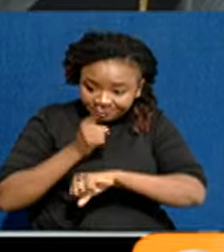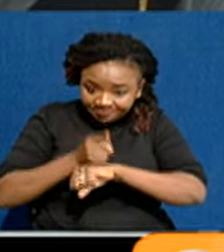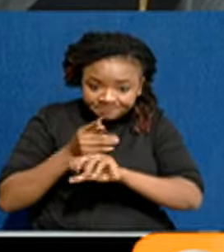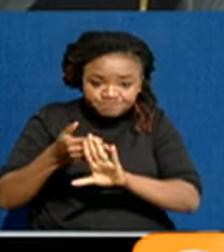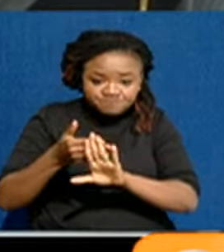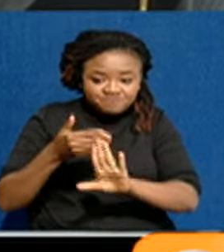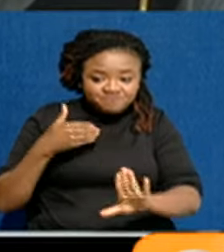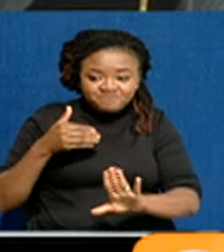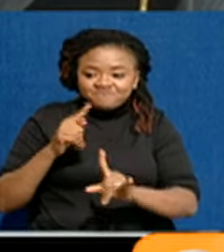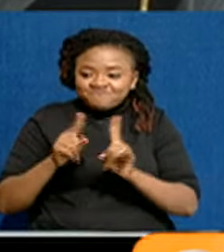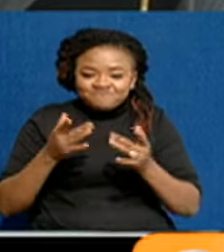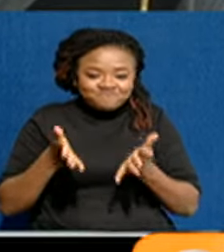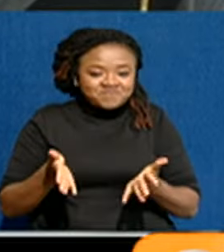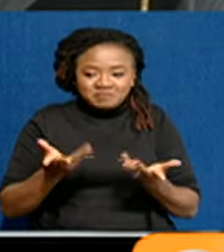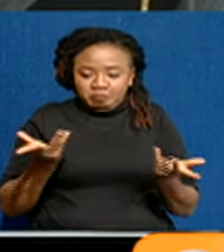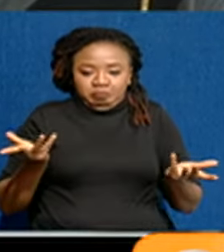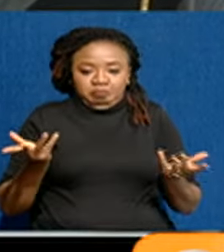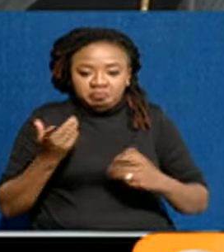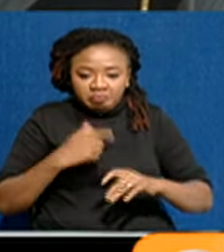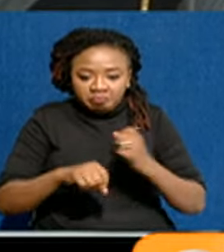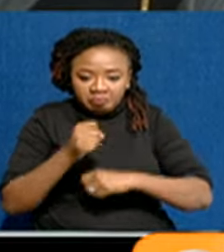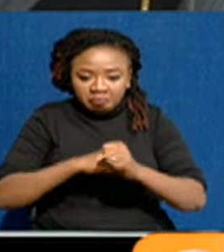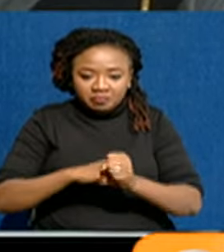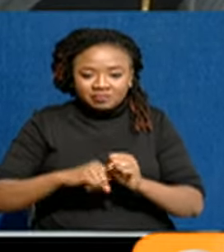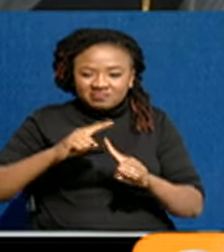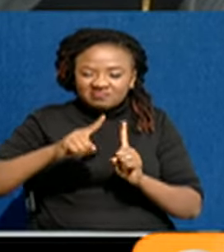now reacting too late.